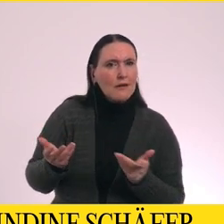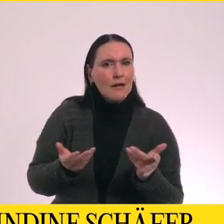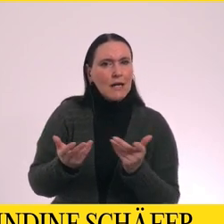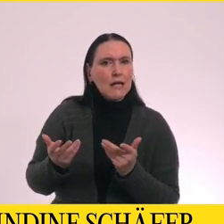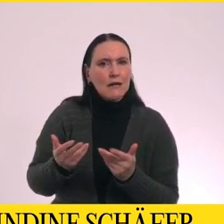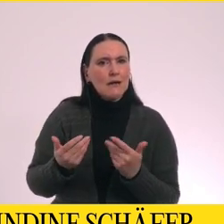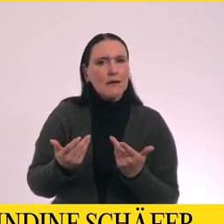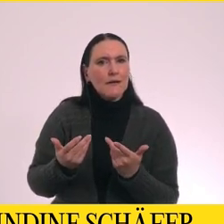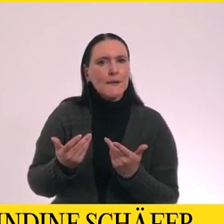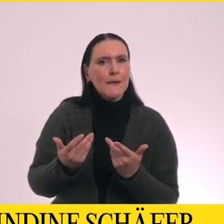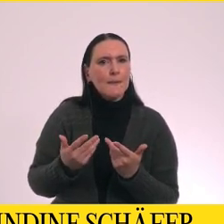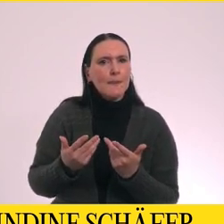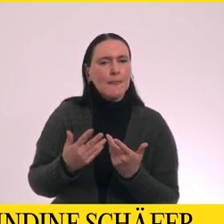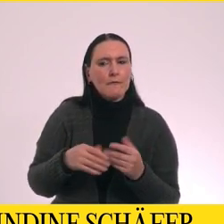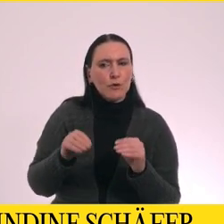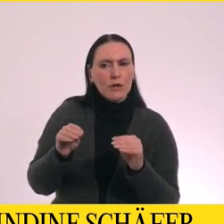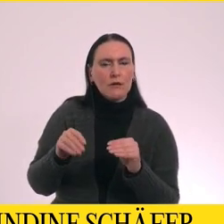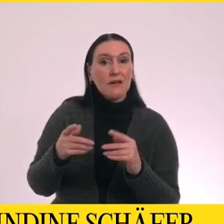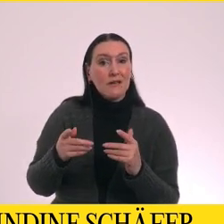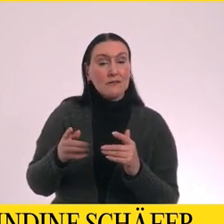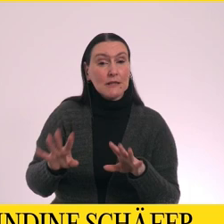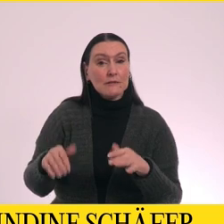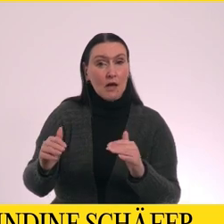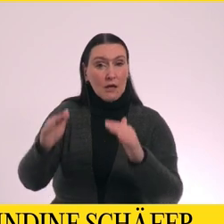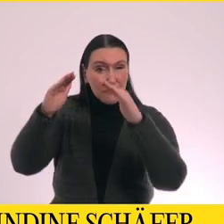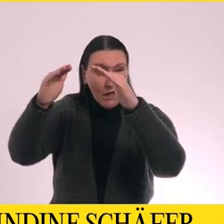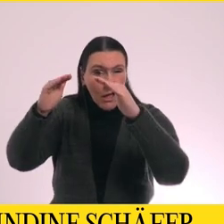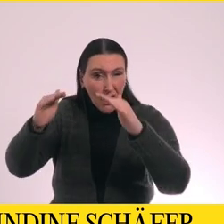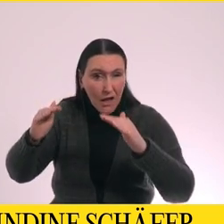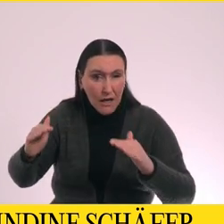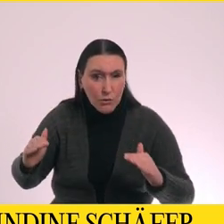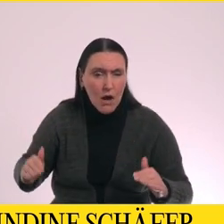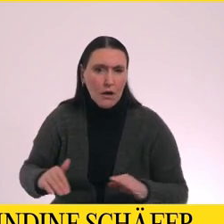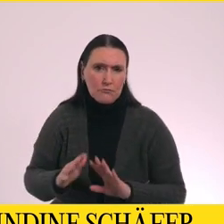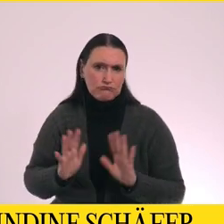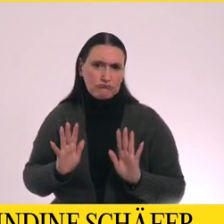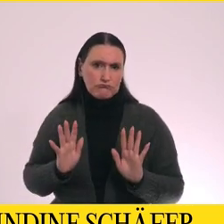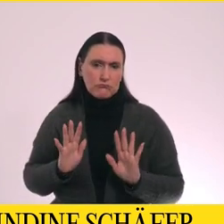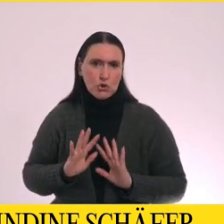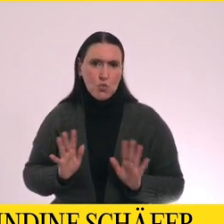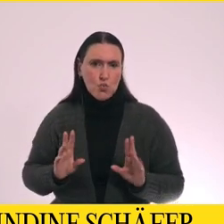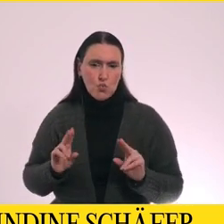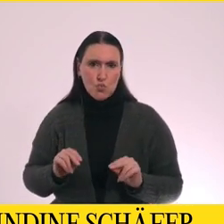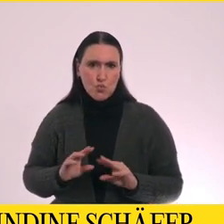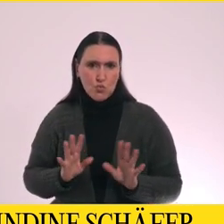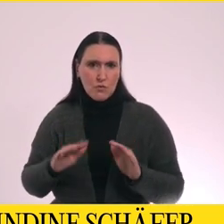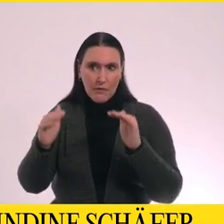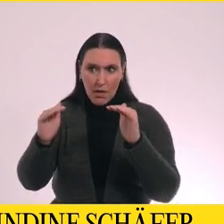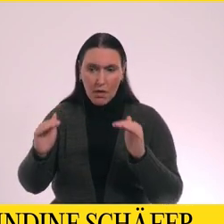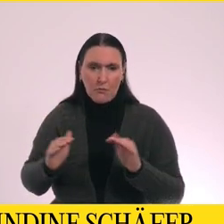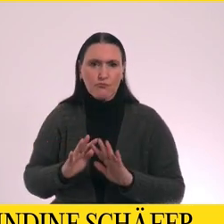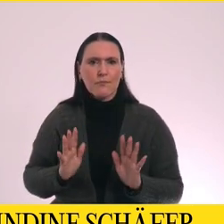of non-hierarchical way. And actually, we always feel that that it's a